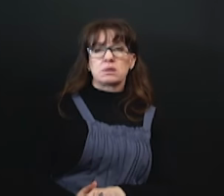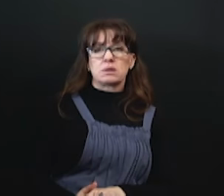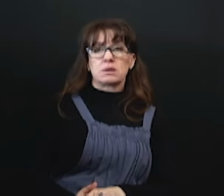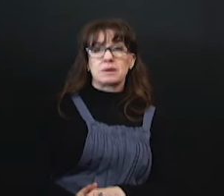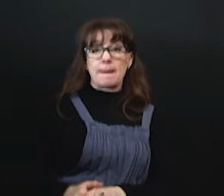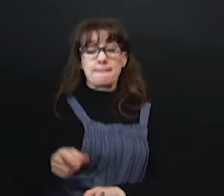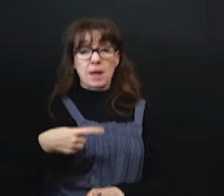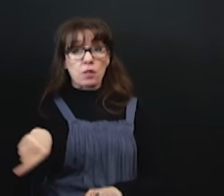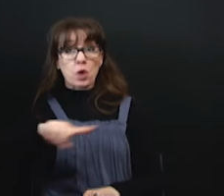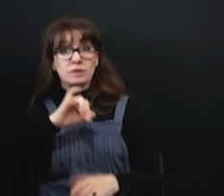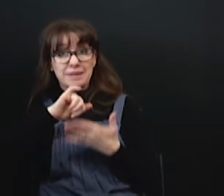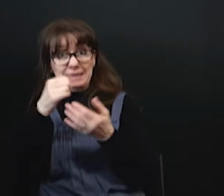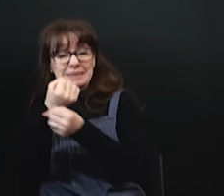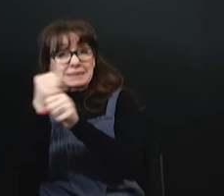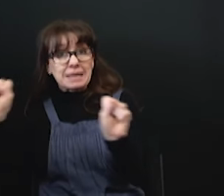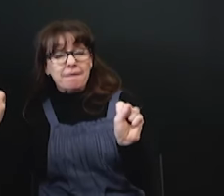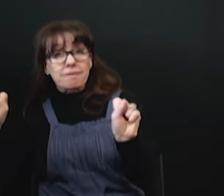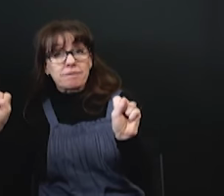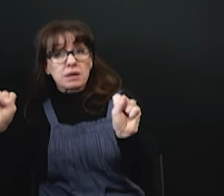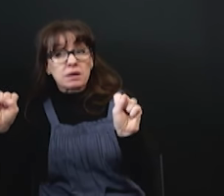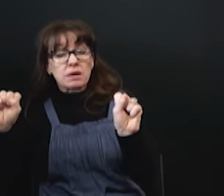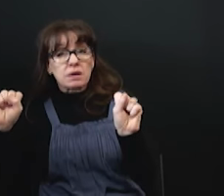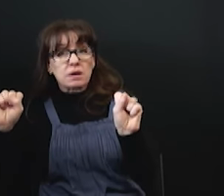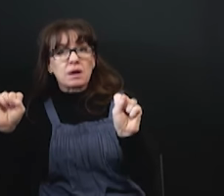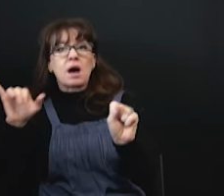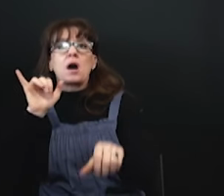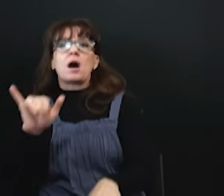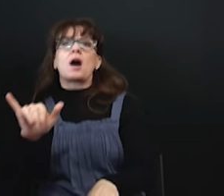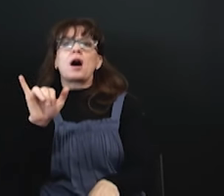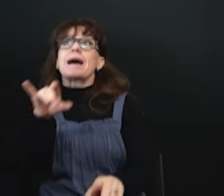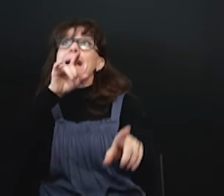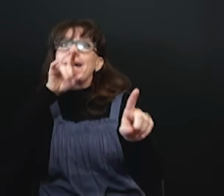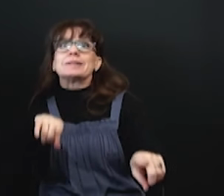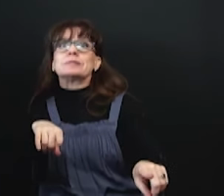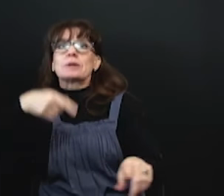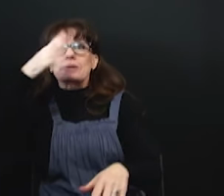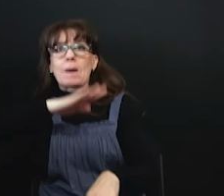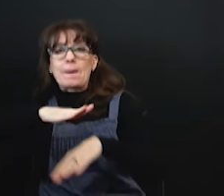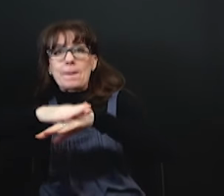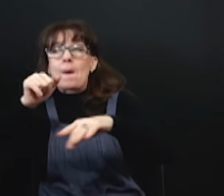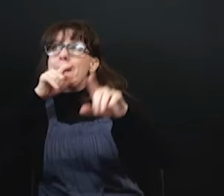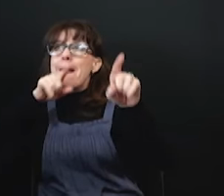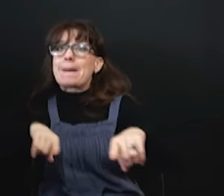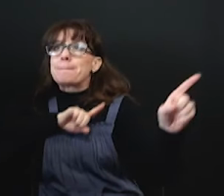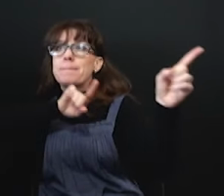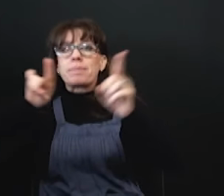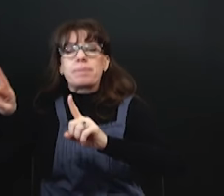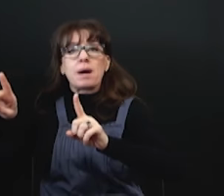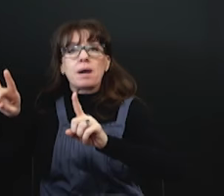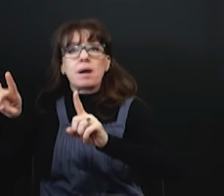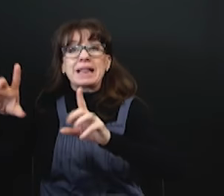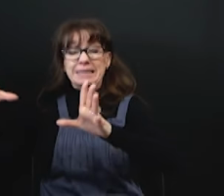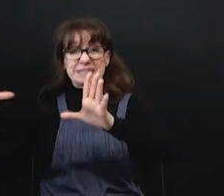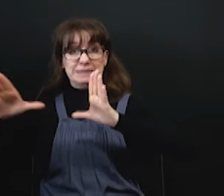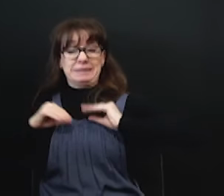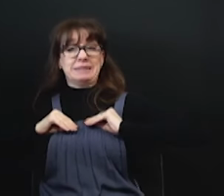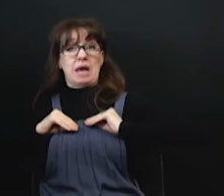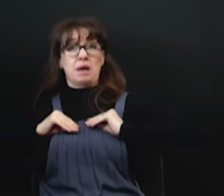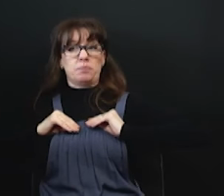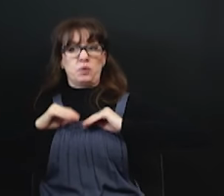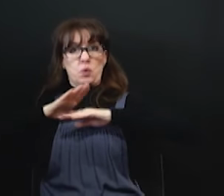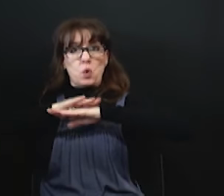But to those who are being saved, those who have answered God's call, to those who have accepted the